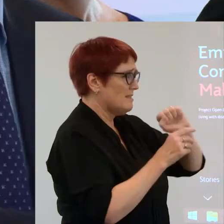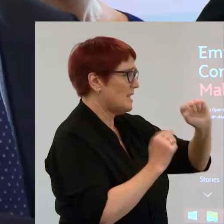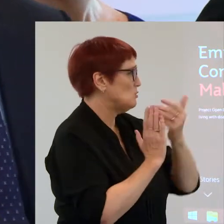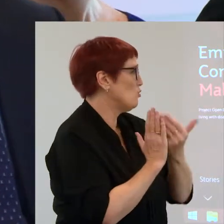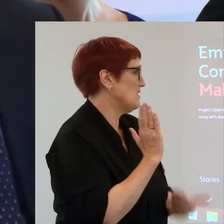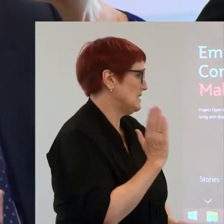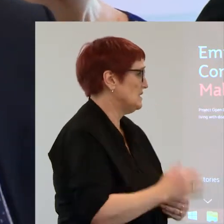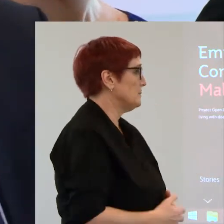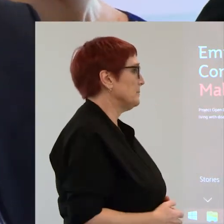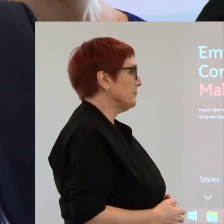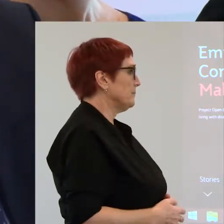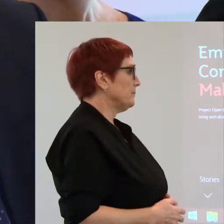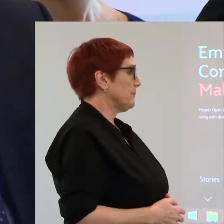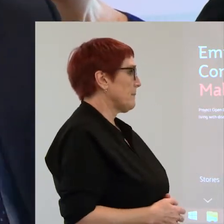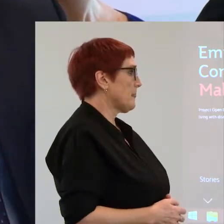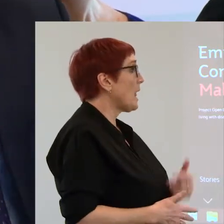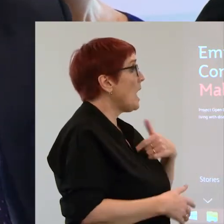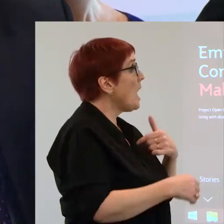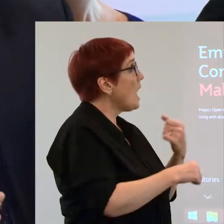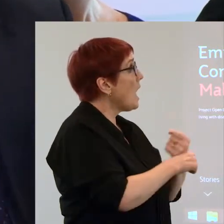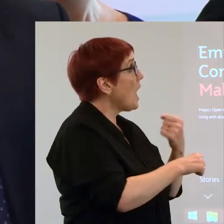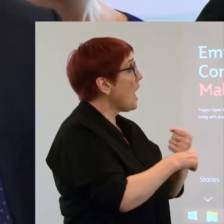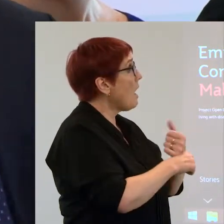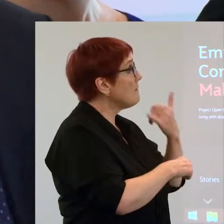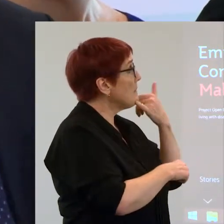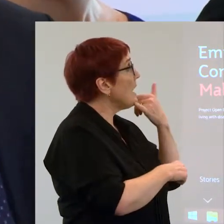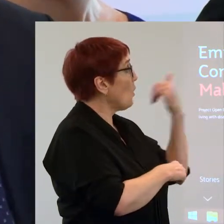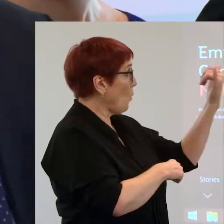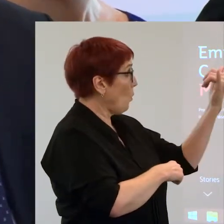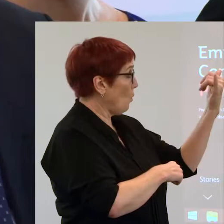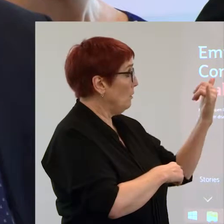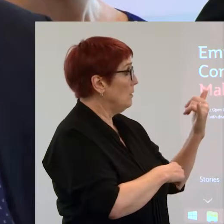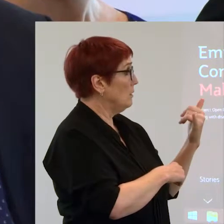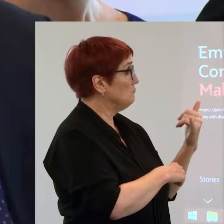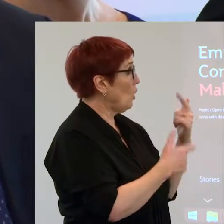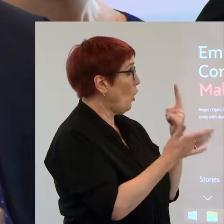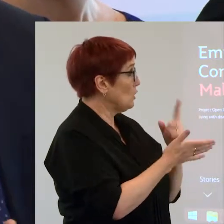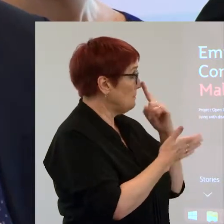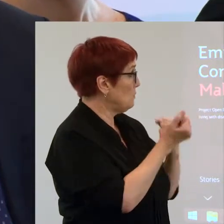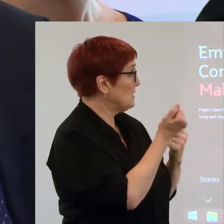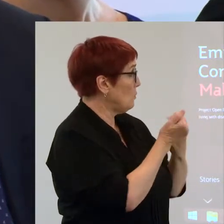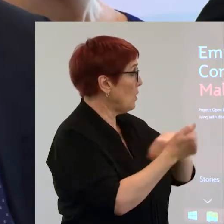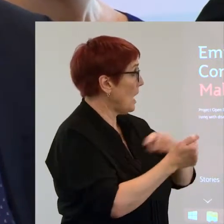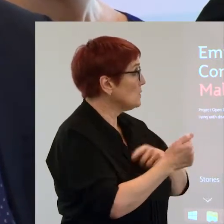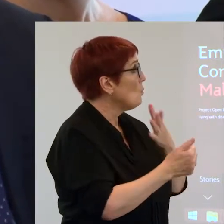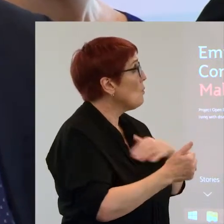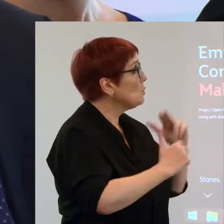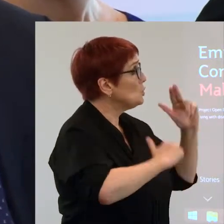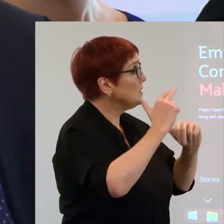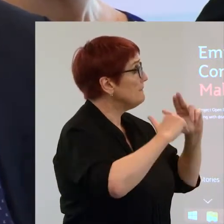today. And in fact, we have made a call, which has been quite widely supported, for the development